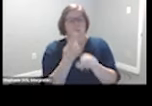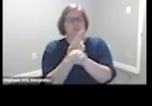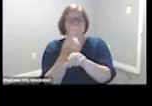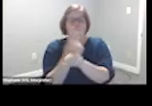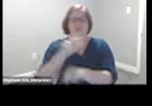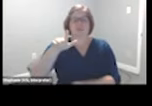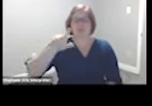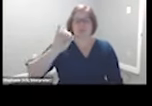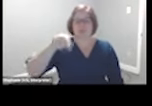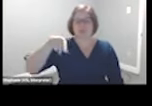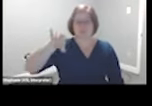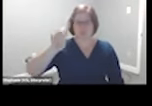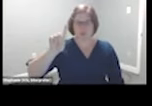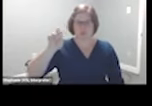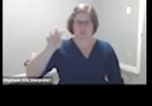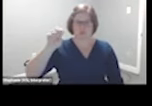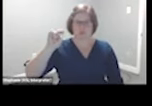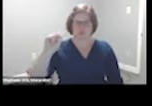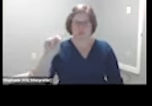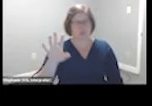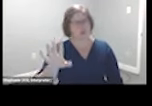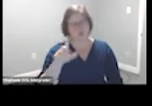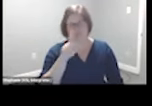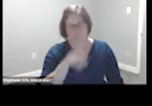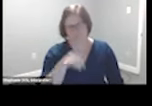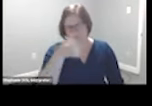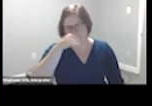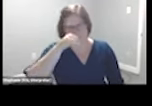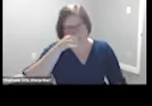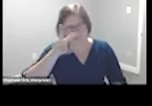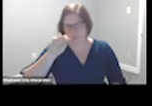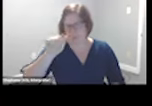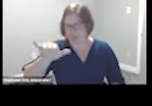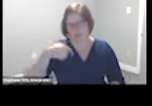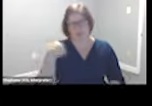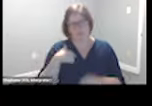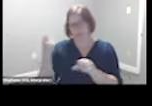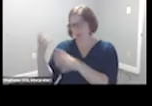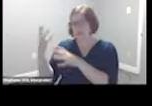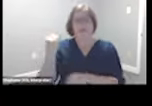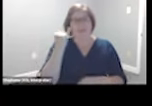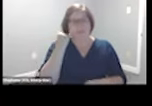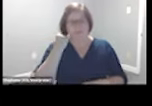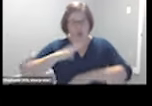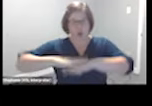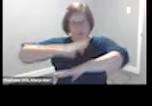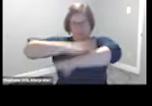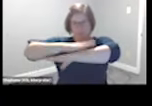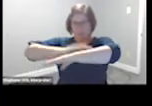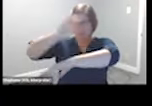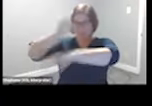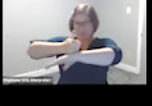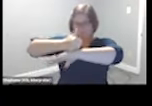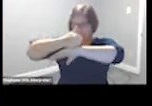not something we do anymore because it turns out it's a really silly way of making models. If they fall off a table, they break straight away. So we've gone back to